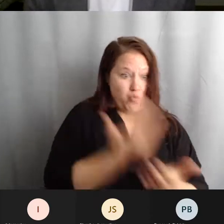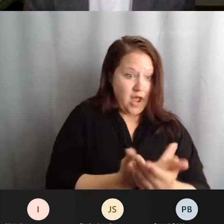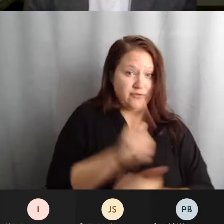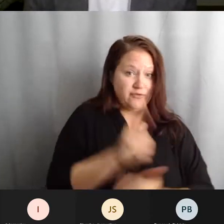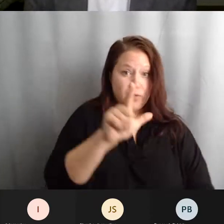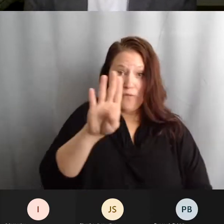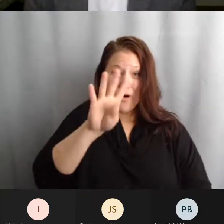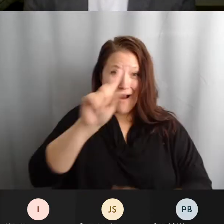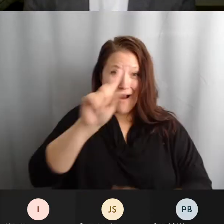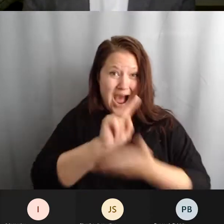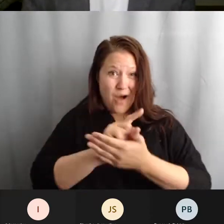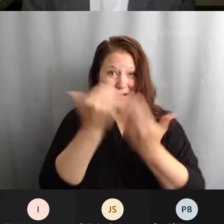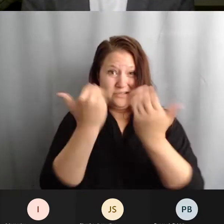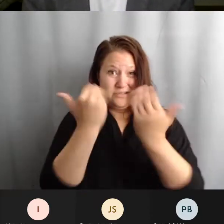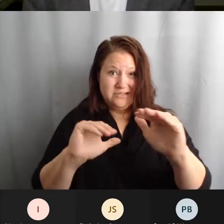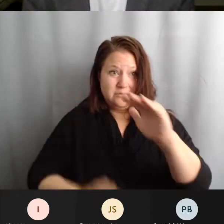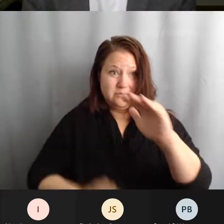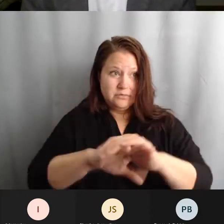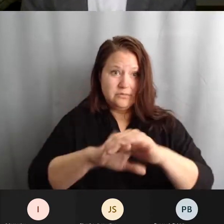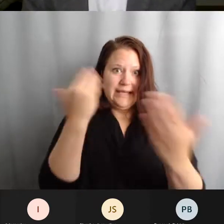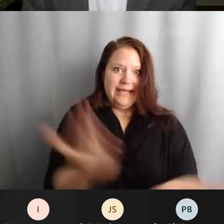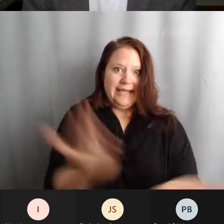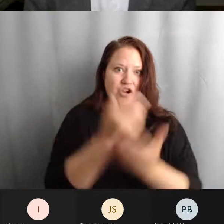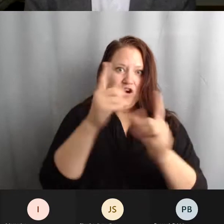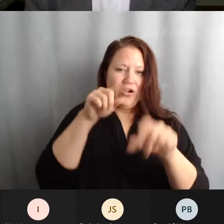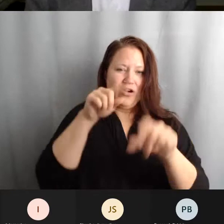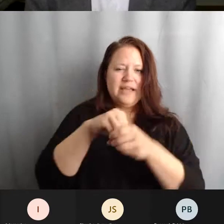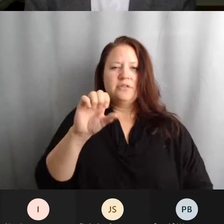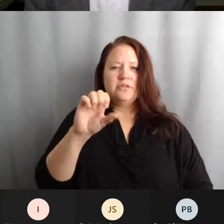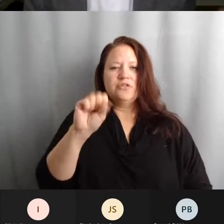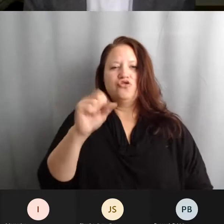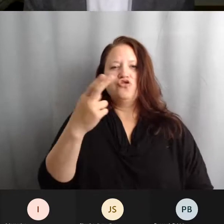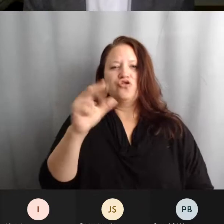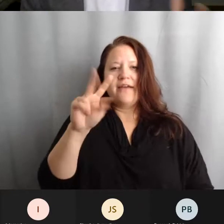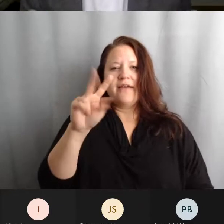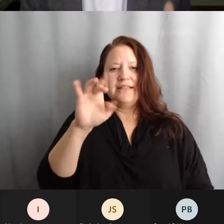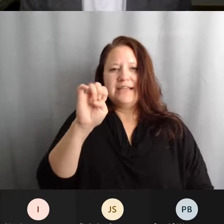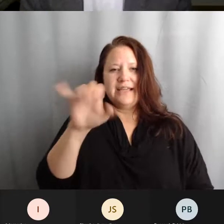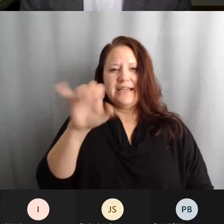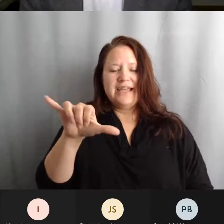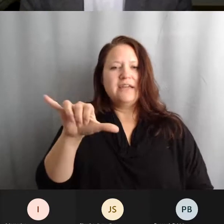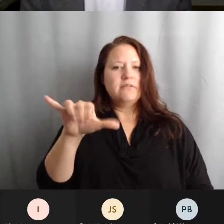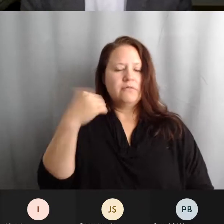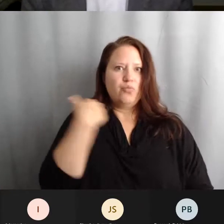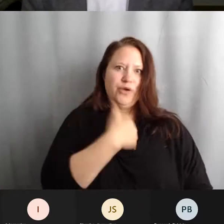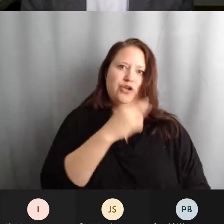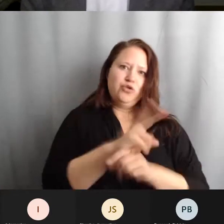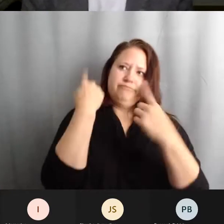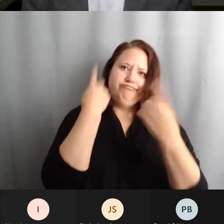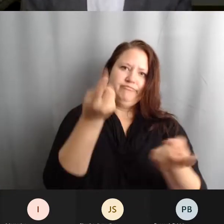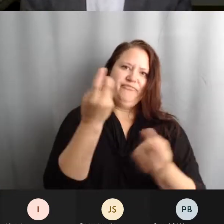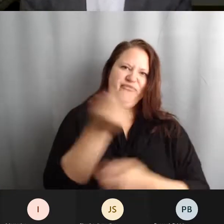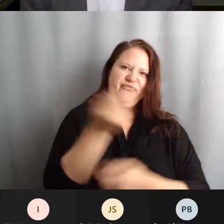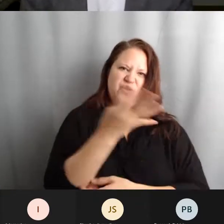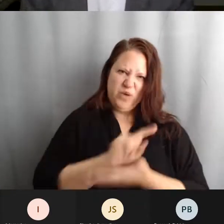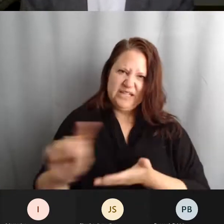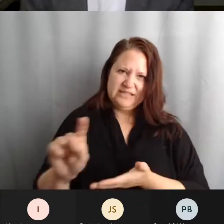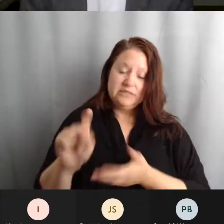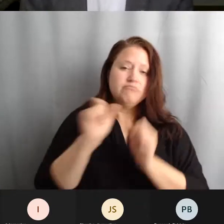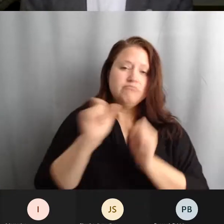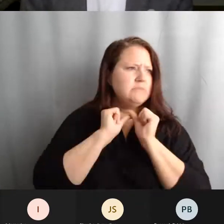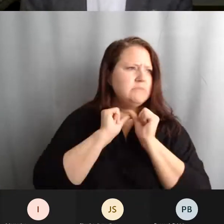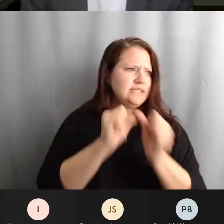testing set up. It's on campus in Shively, the testing center that we've been using for the last couple of weeks here. That will